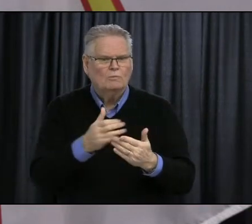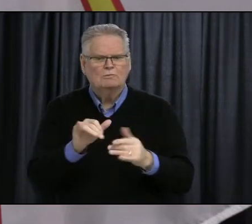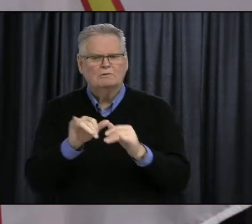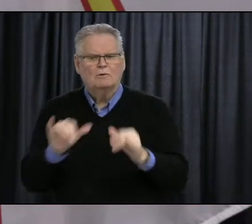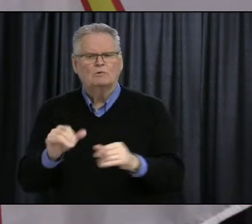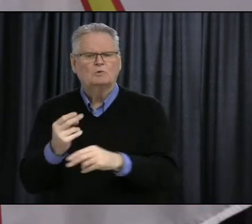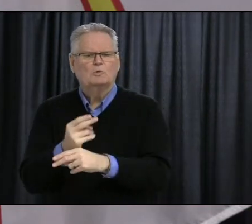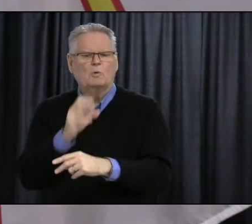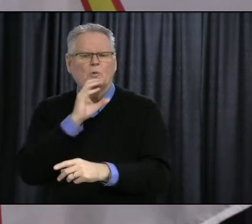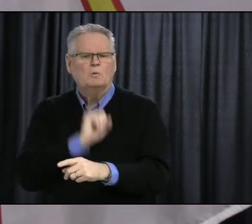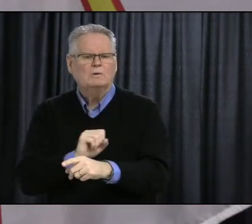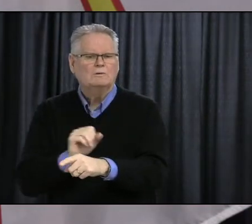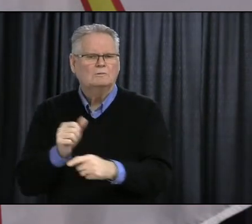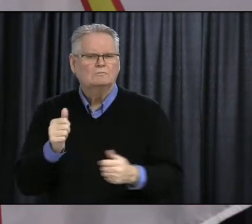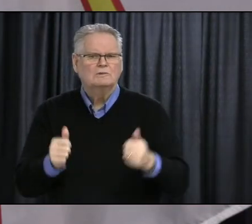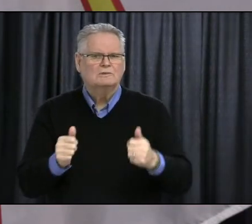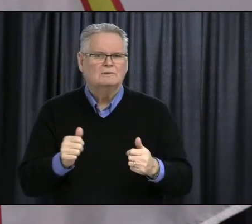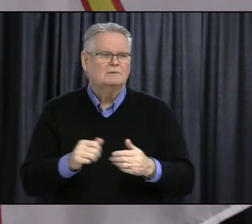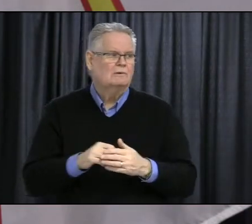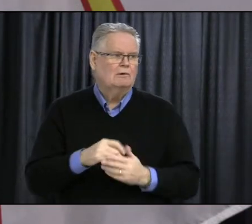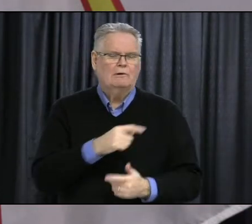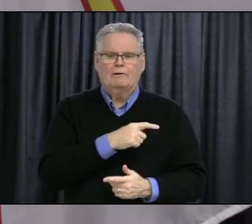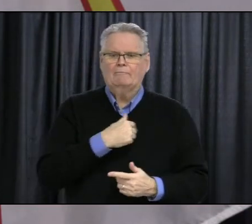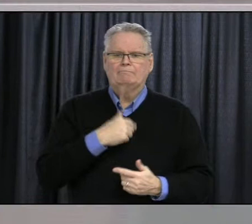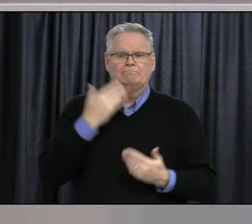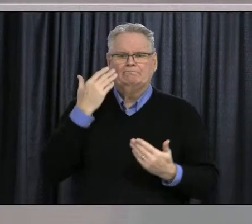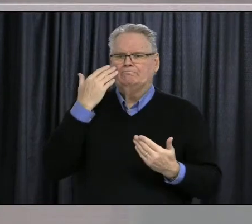that. Well, thank you.